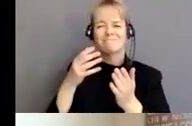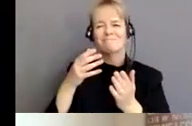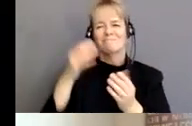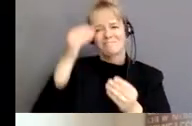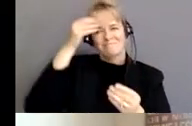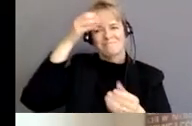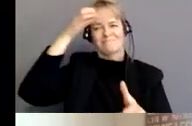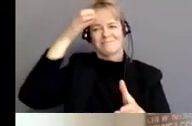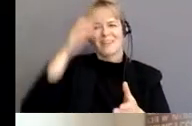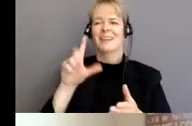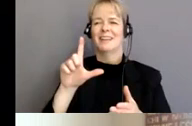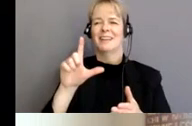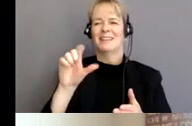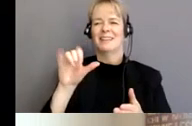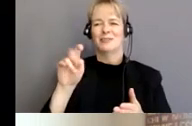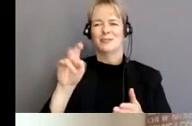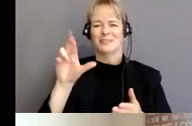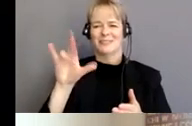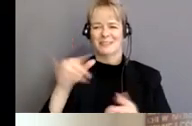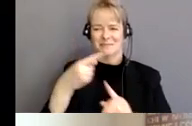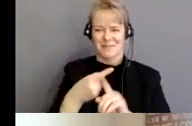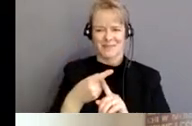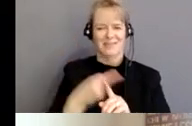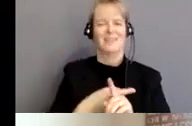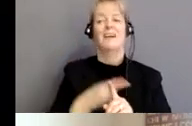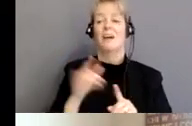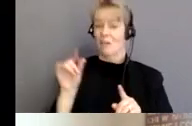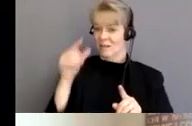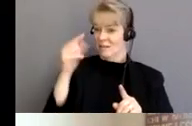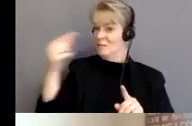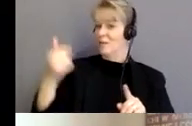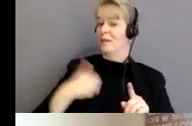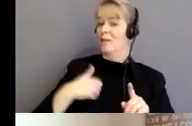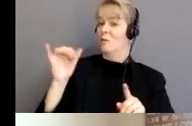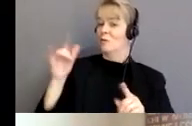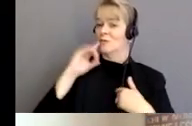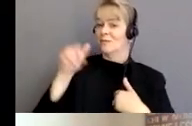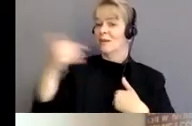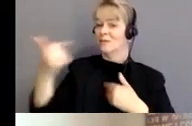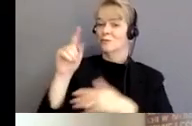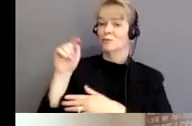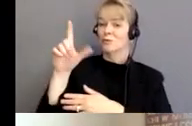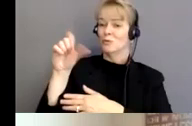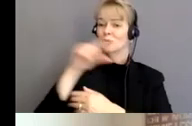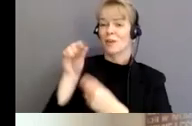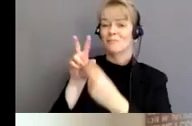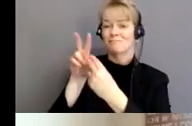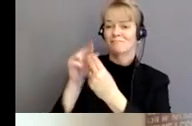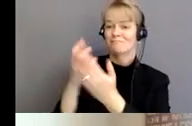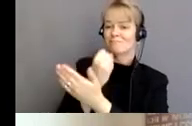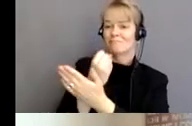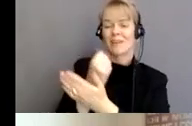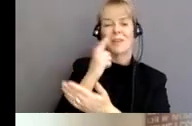resources, the Government of Canada also has other tools that you may supplement the work